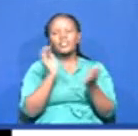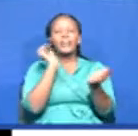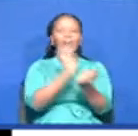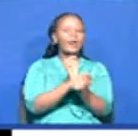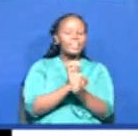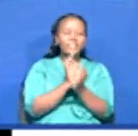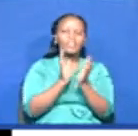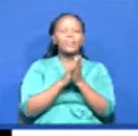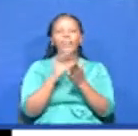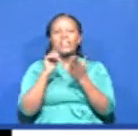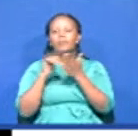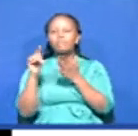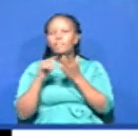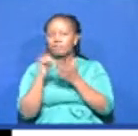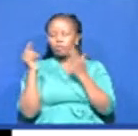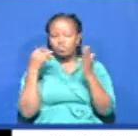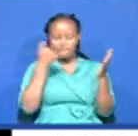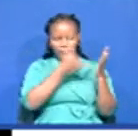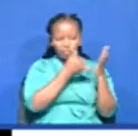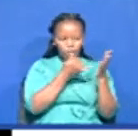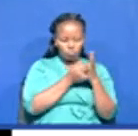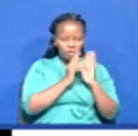report.